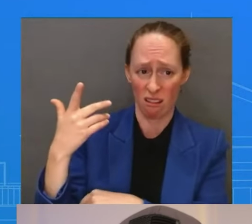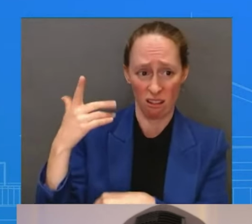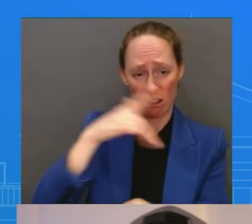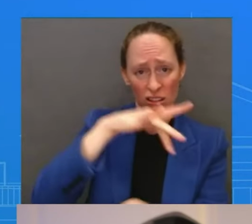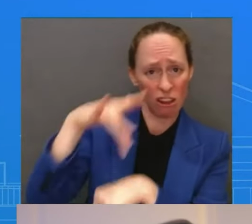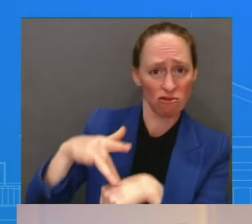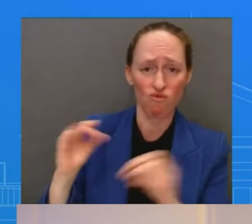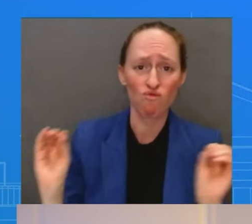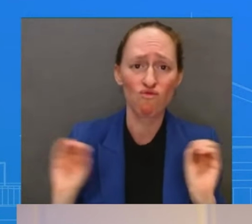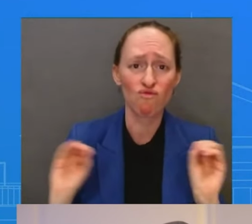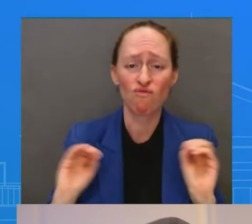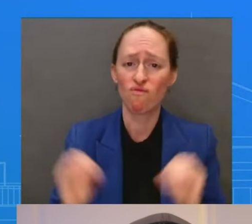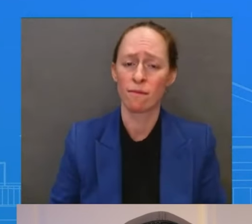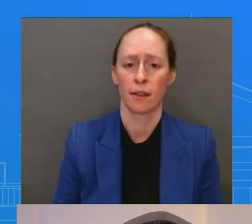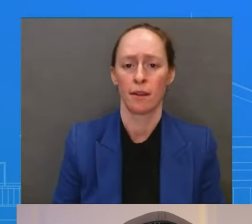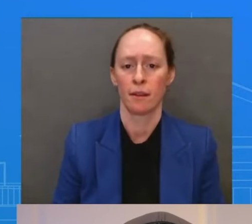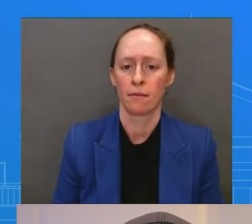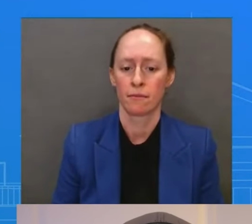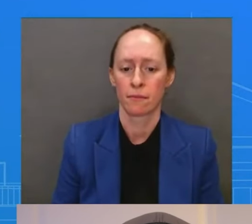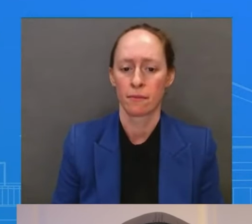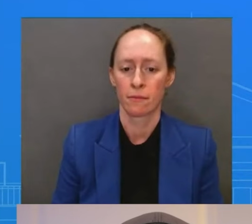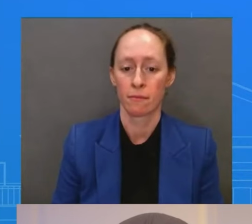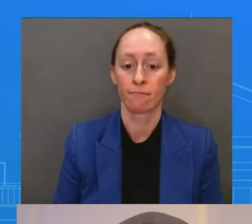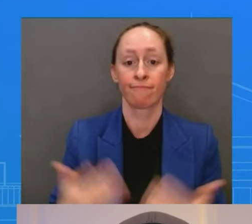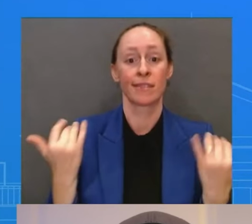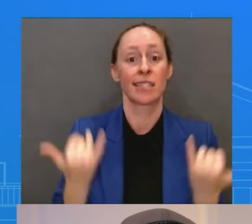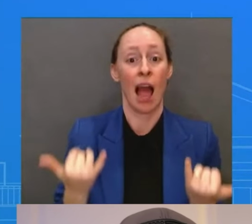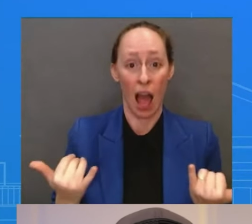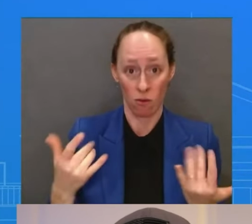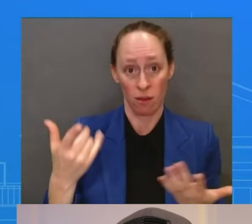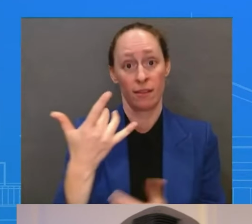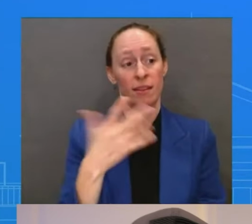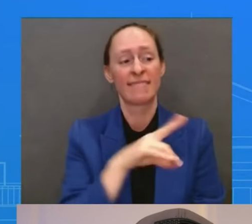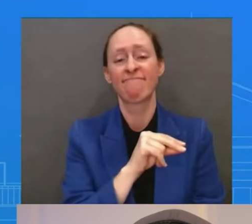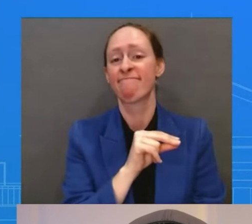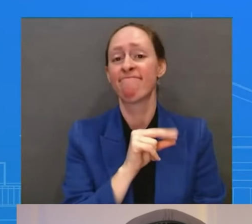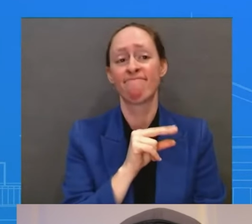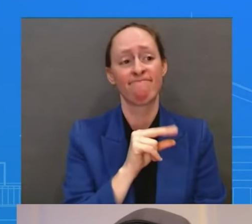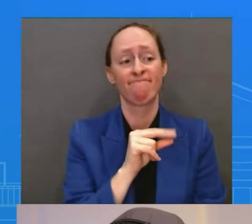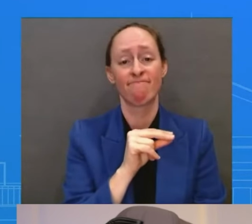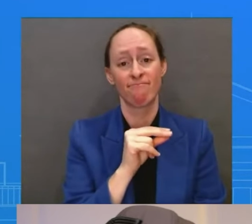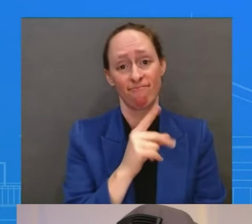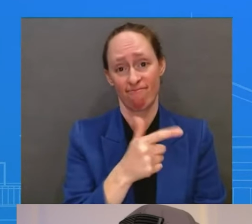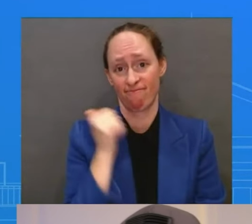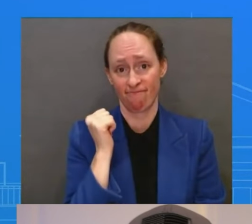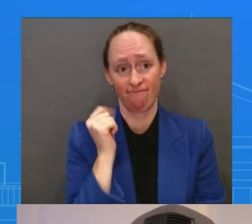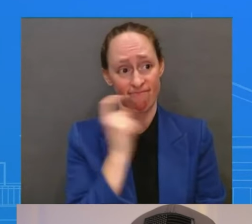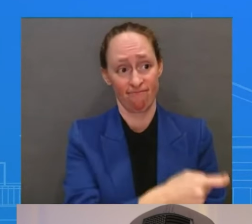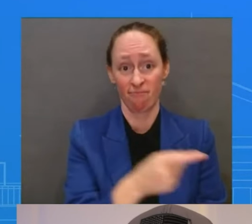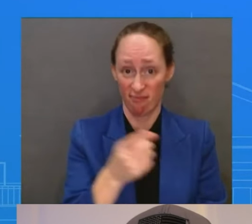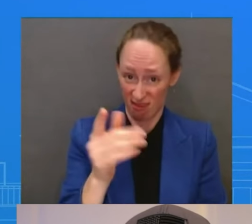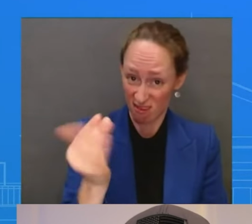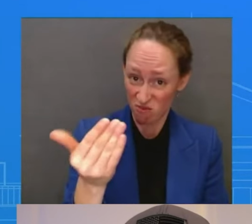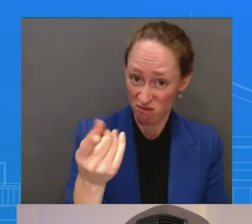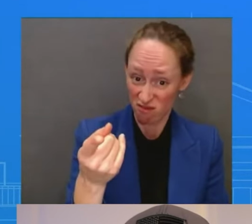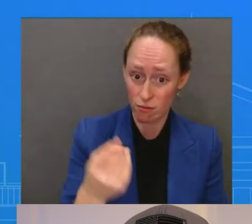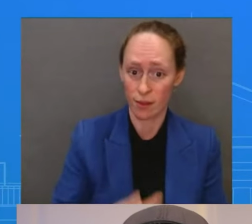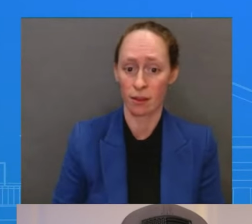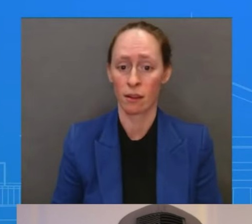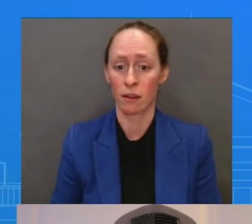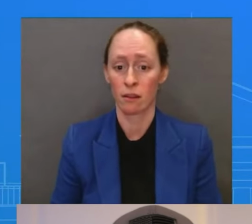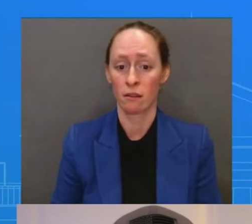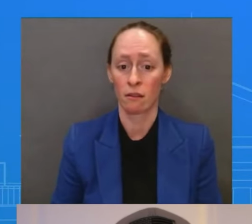essence, withhold it from Iran should they come asking for it? None of that money has been spent, and I have no updates to